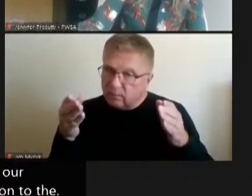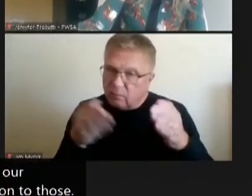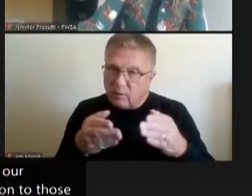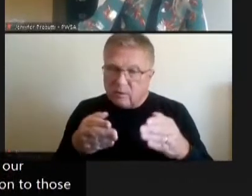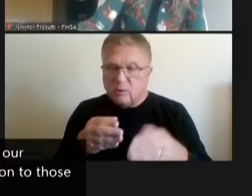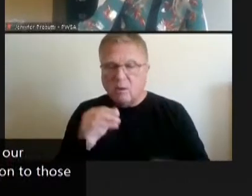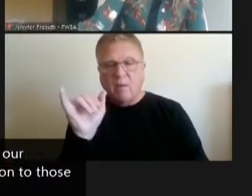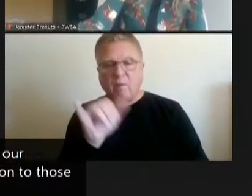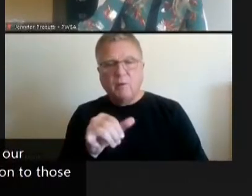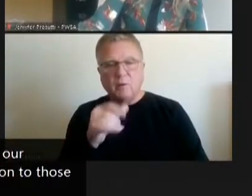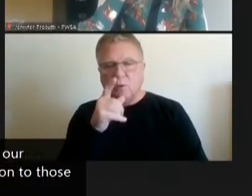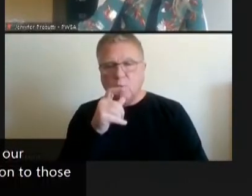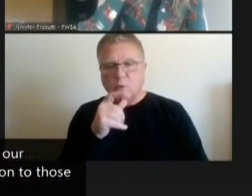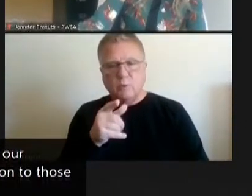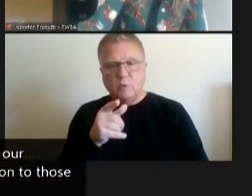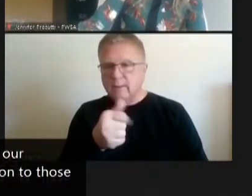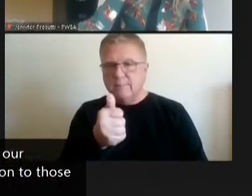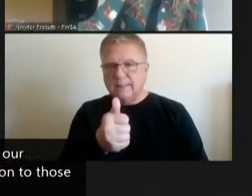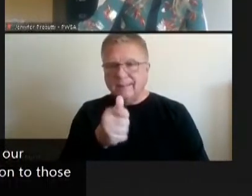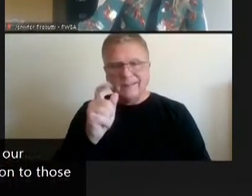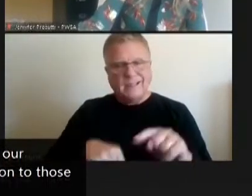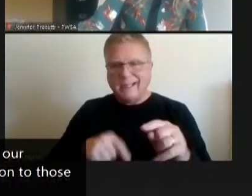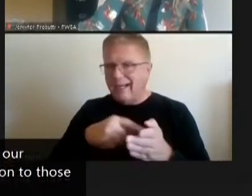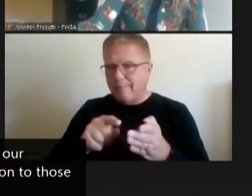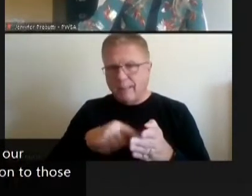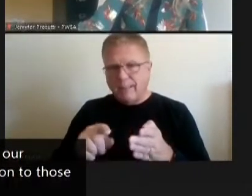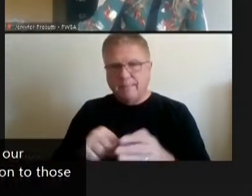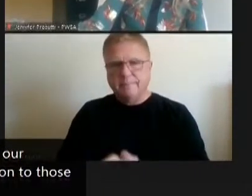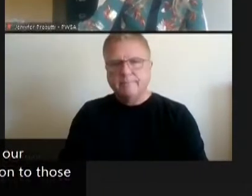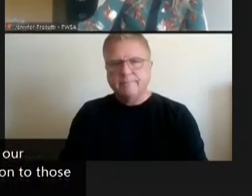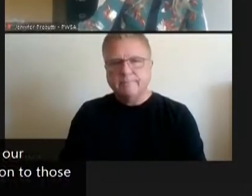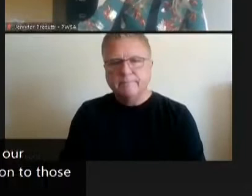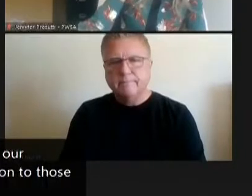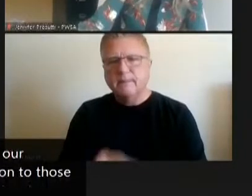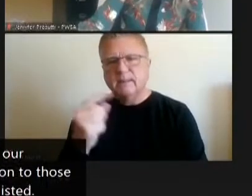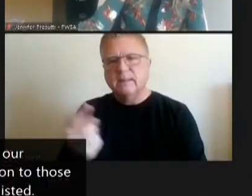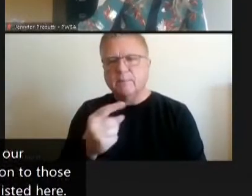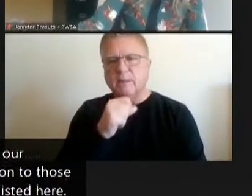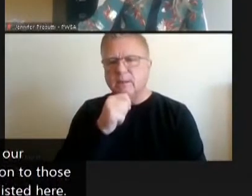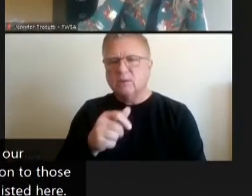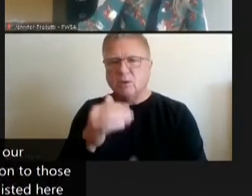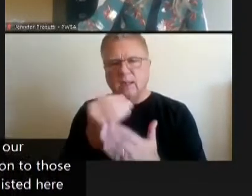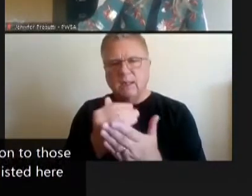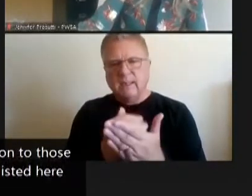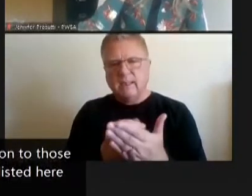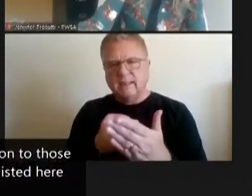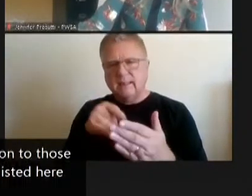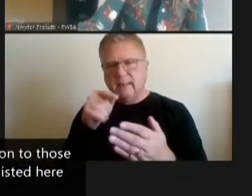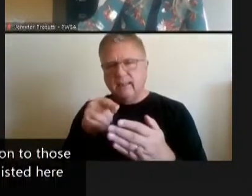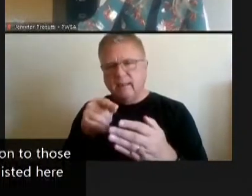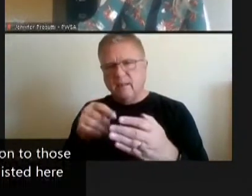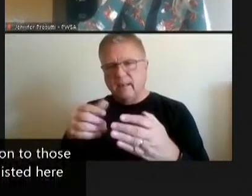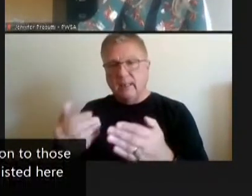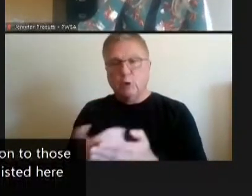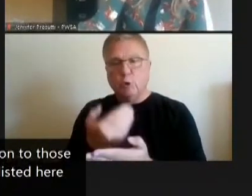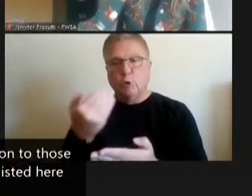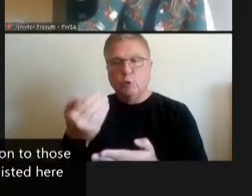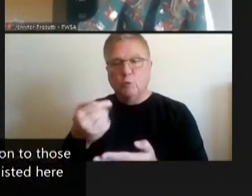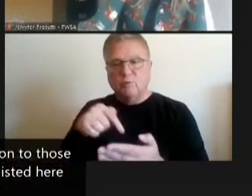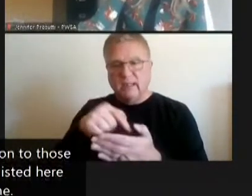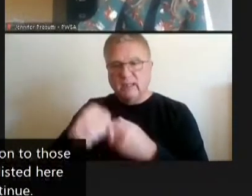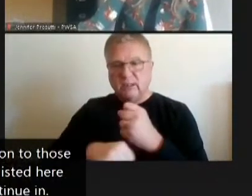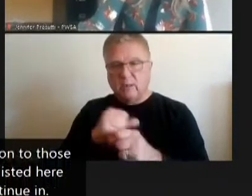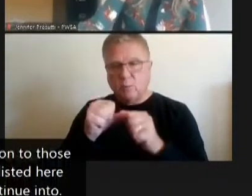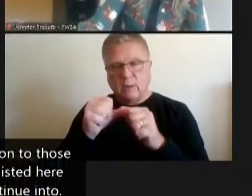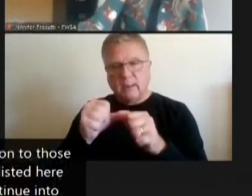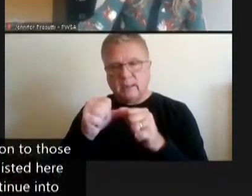who are unable to pay. One thing that isn't listed in here that is new for this year and will continue